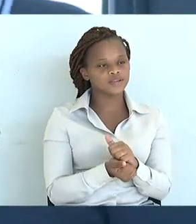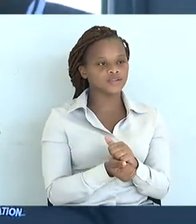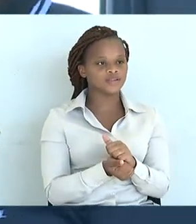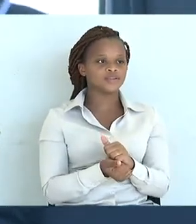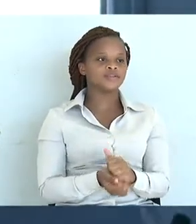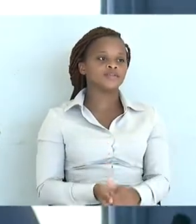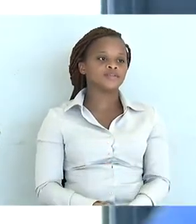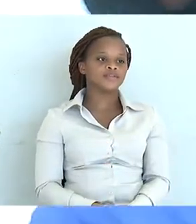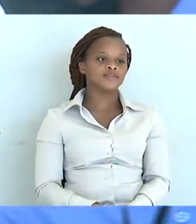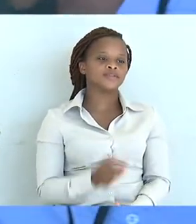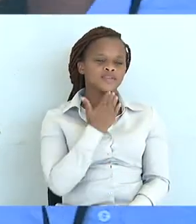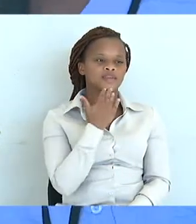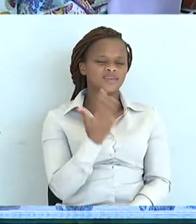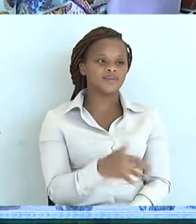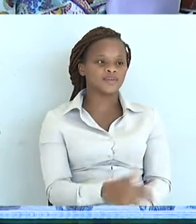ma'am.